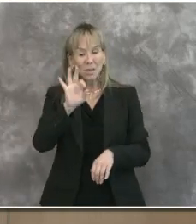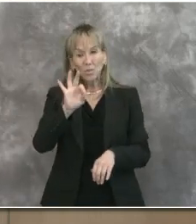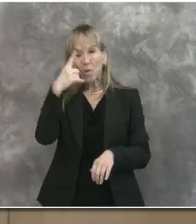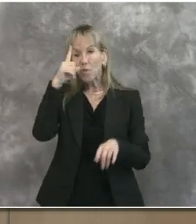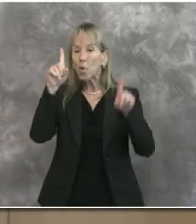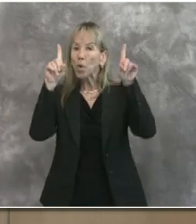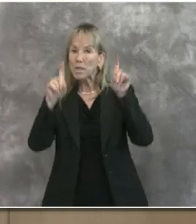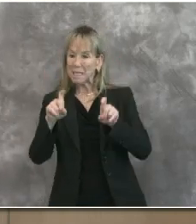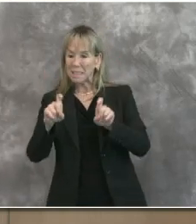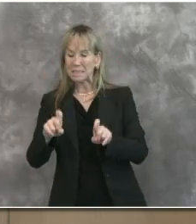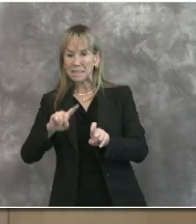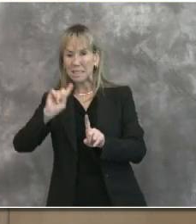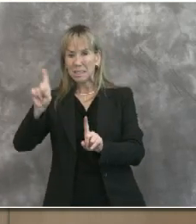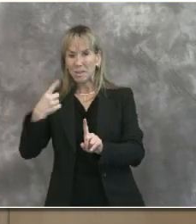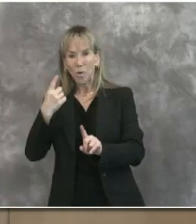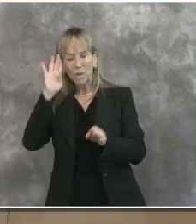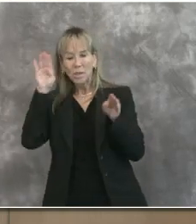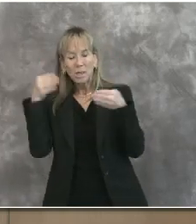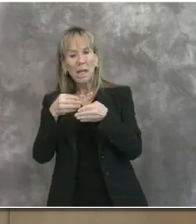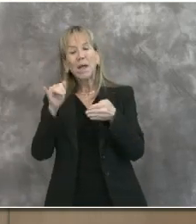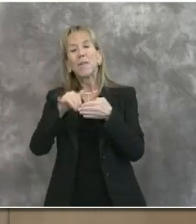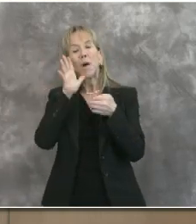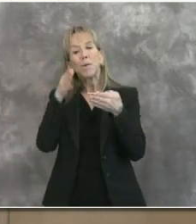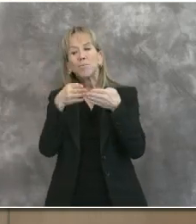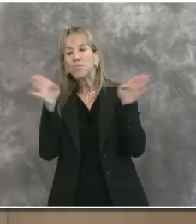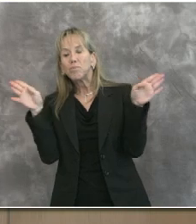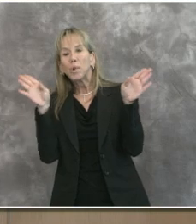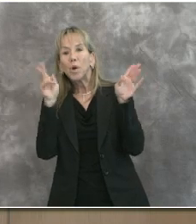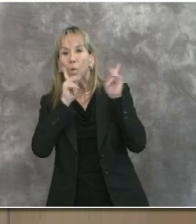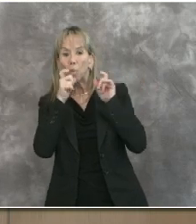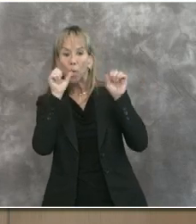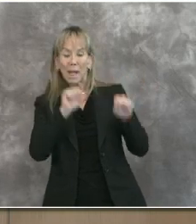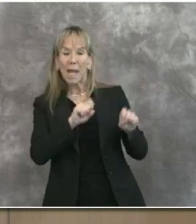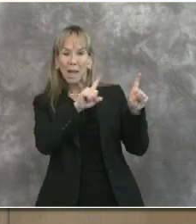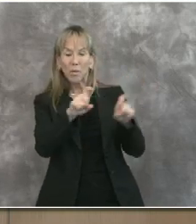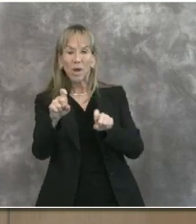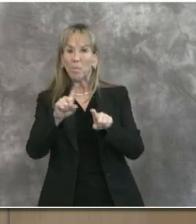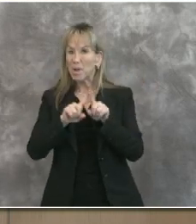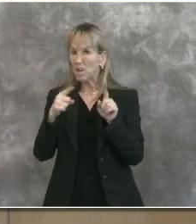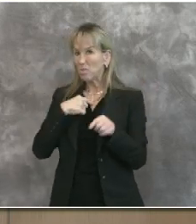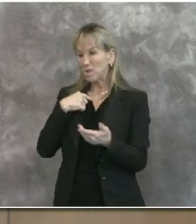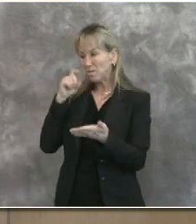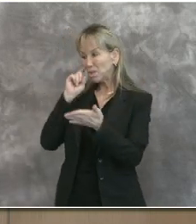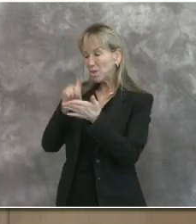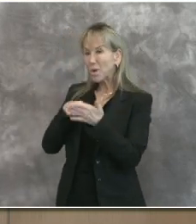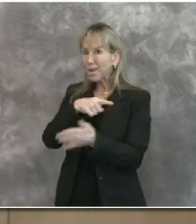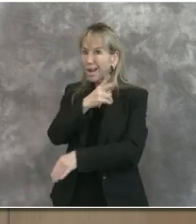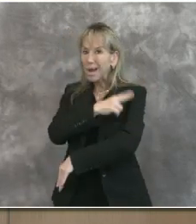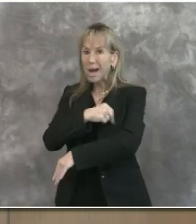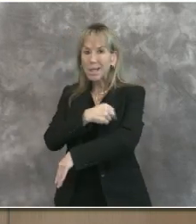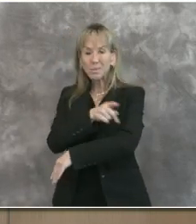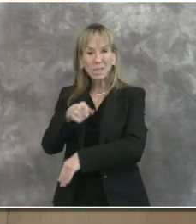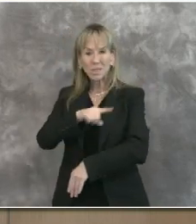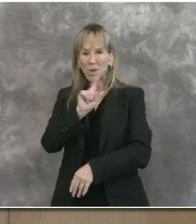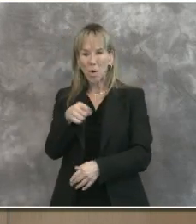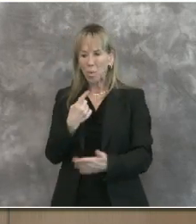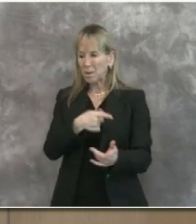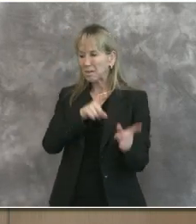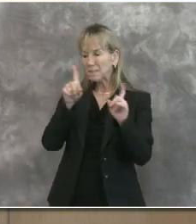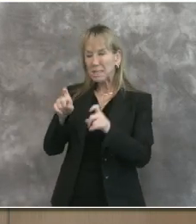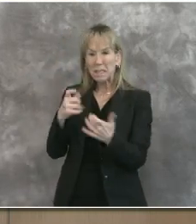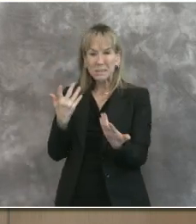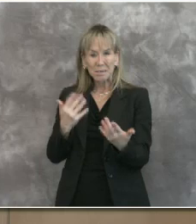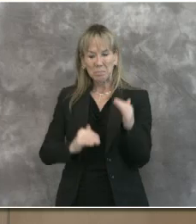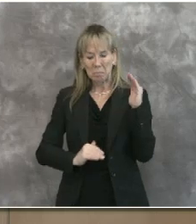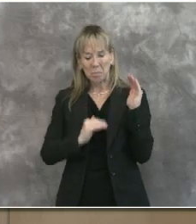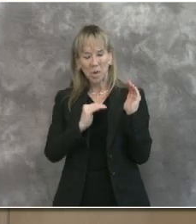guidance to the people performing the test, but we've also seen reports that hospitals are only testing at about 25% of their